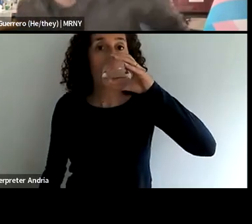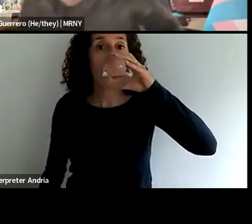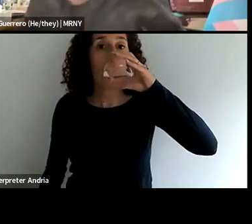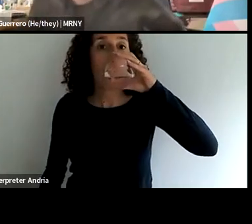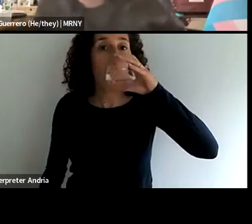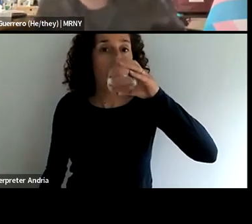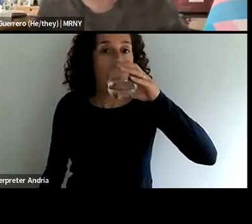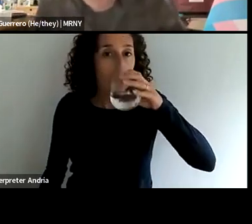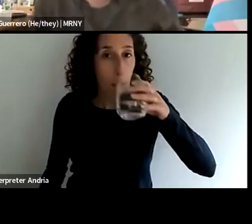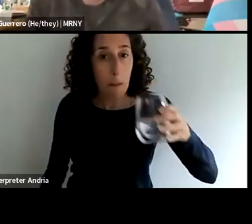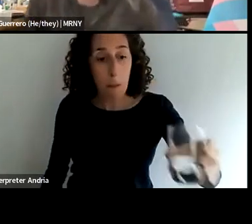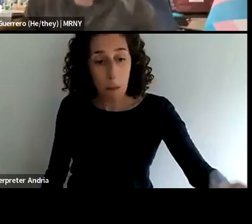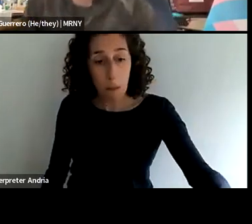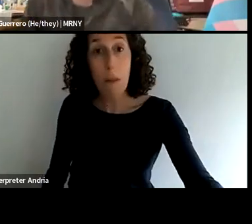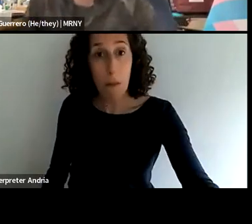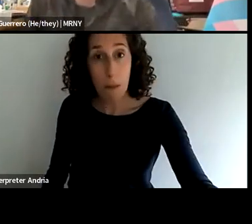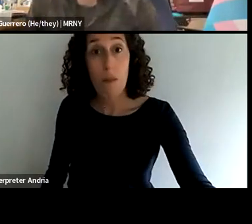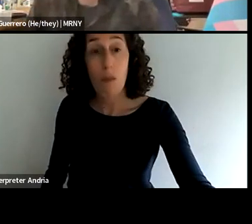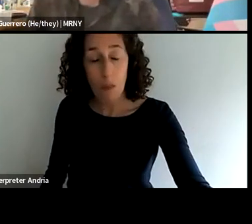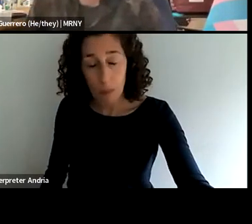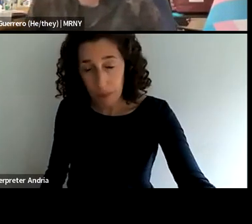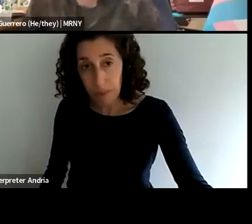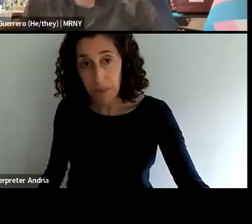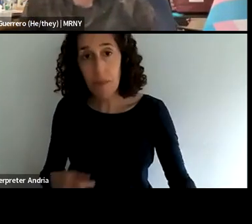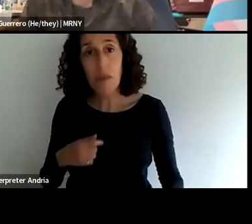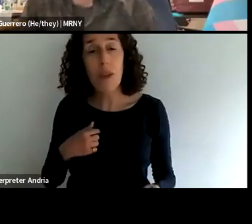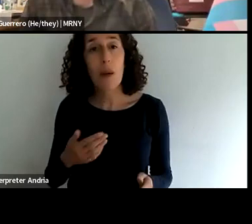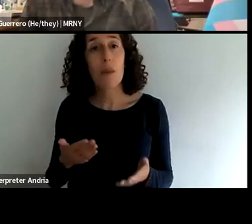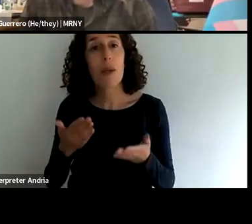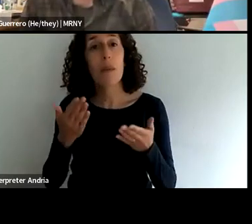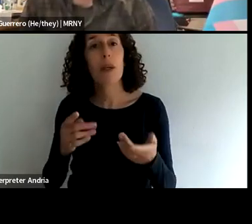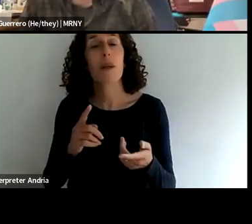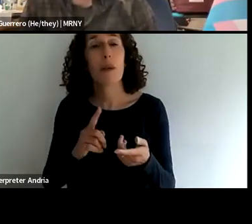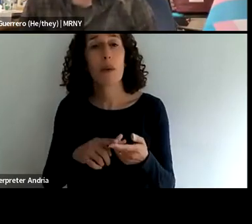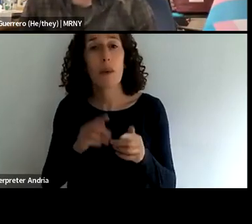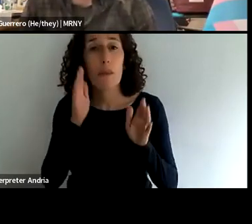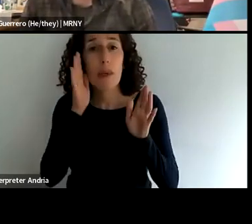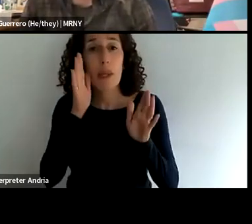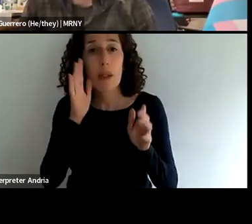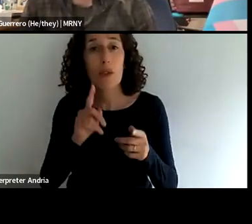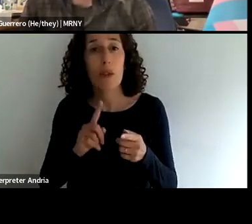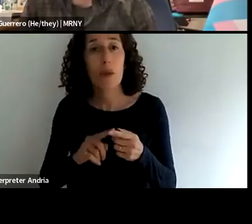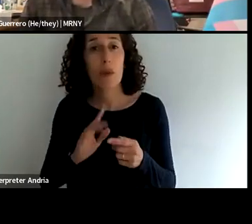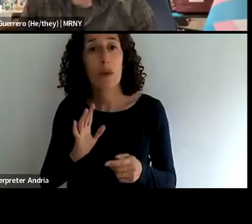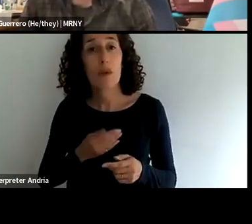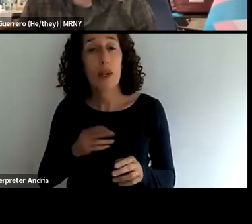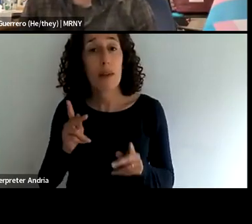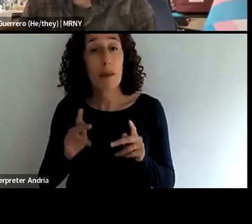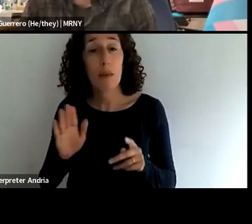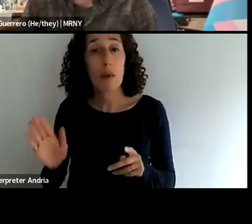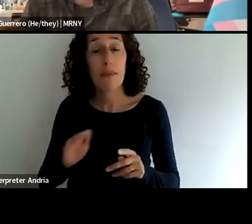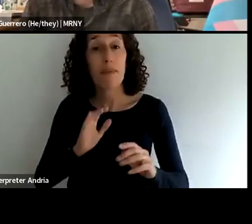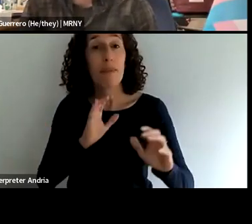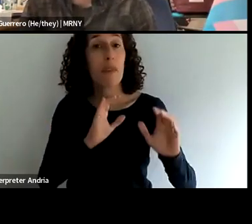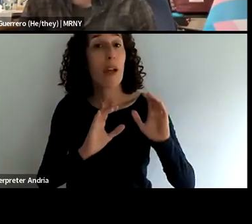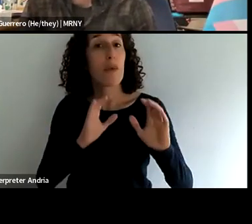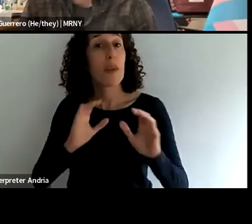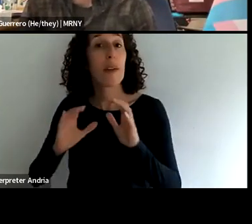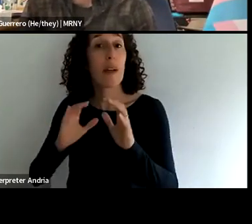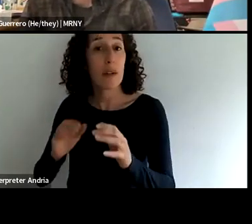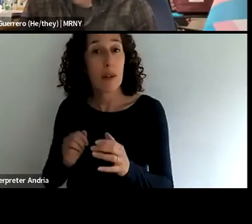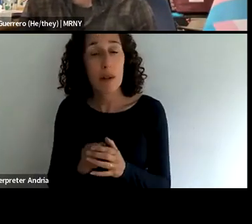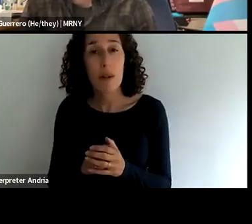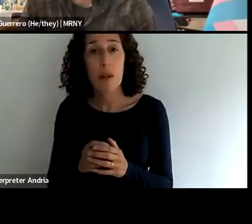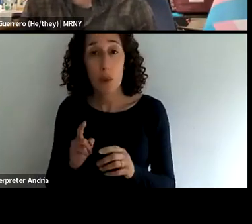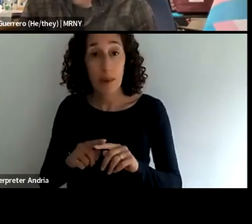conversation from trans folks. I mean, we talked about visibility and platforms and so on. I mean, I'm grateful for